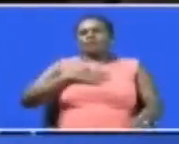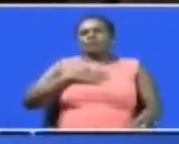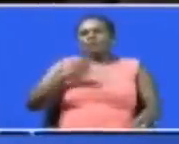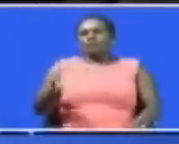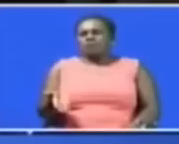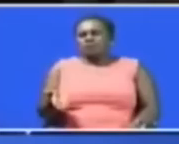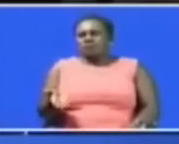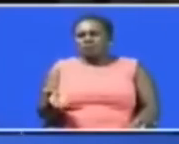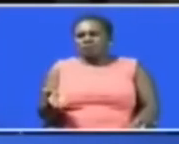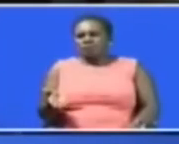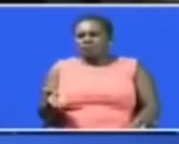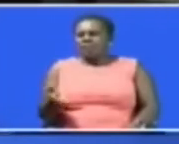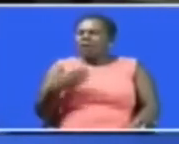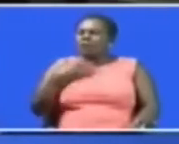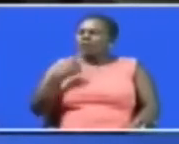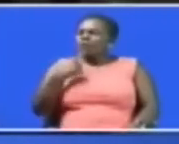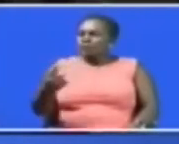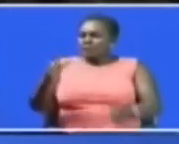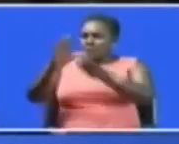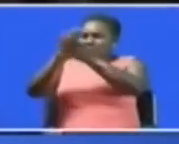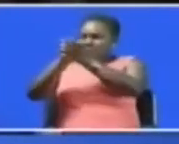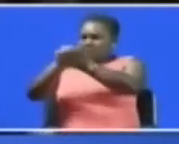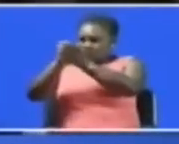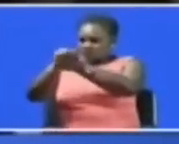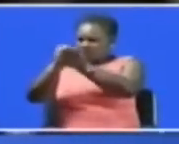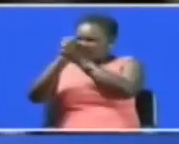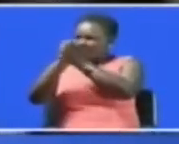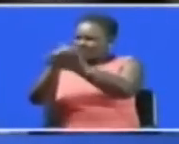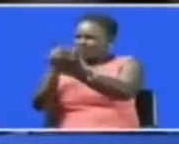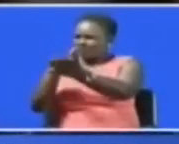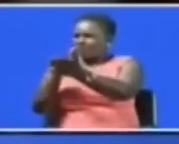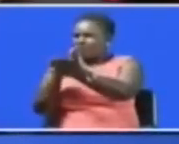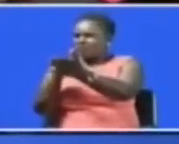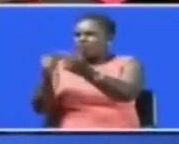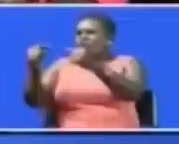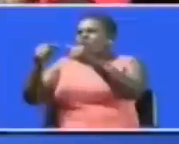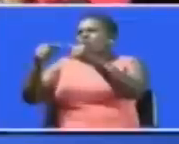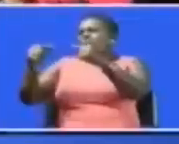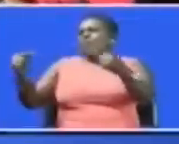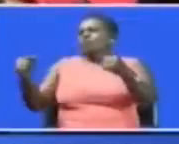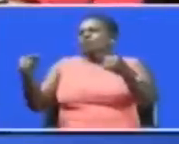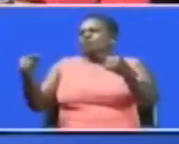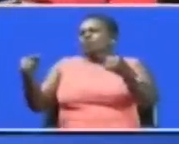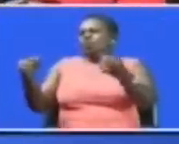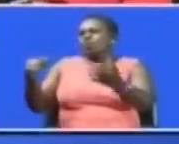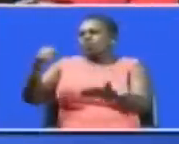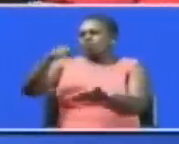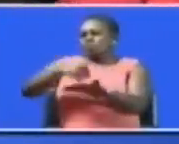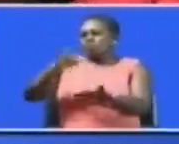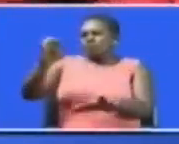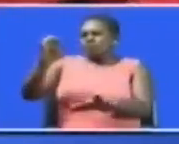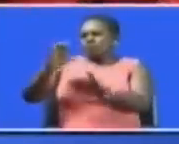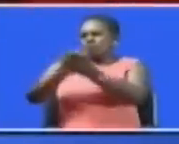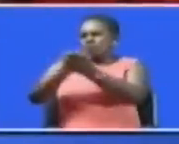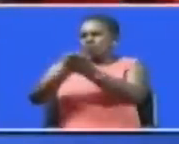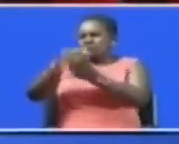Let's come back to what we are focusing on tonight. But I wanted to say this about the handshake. Yes. The handshake is because the opposition now brought the executive, I